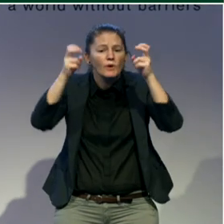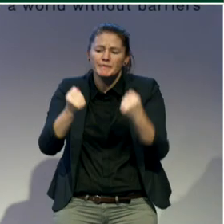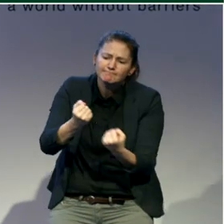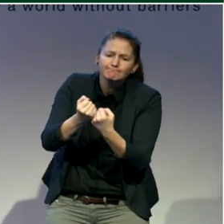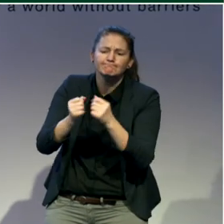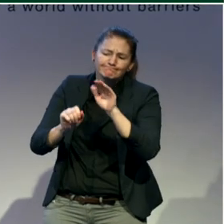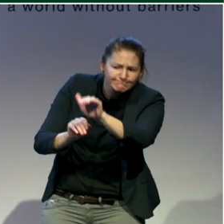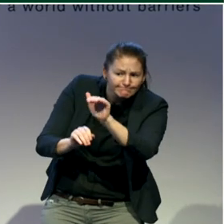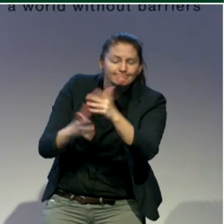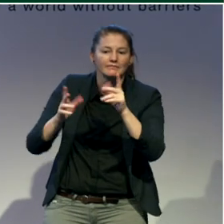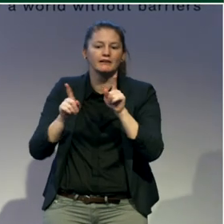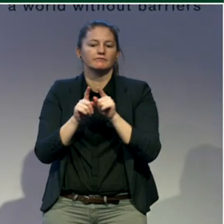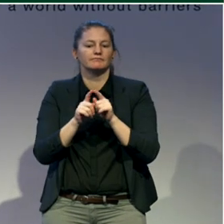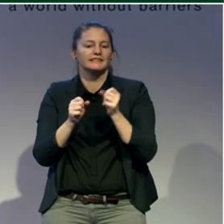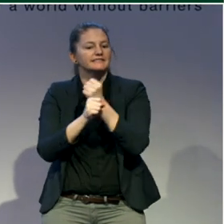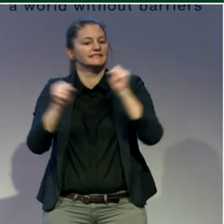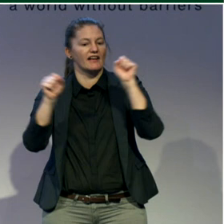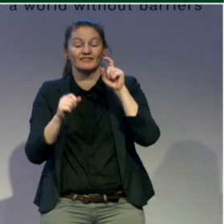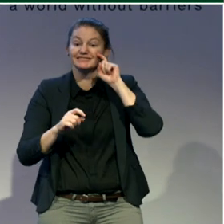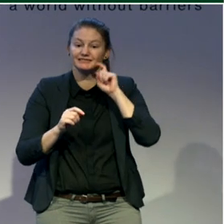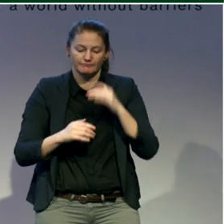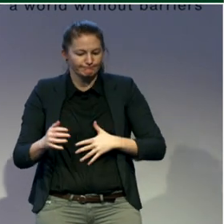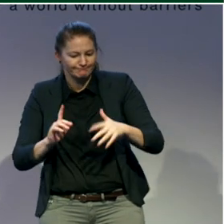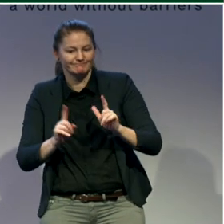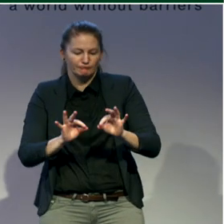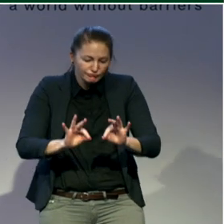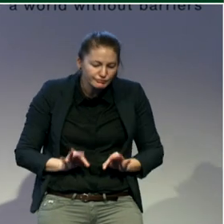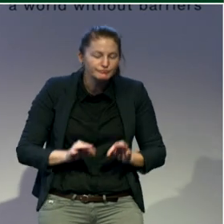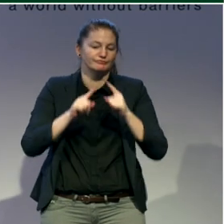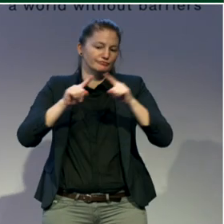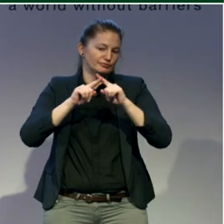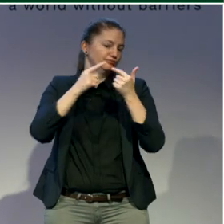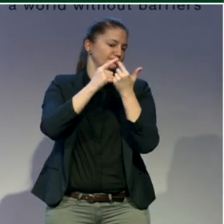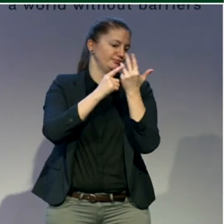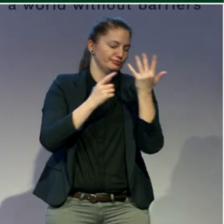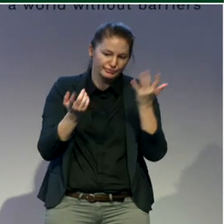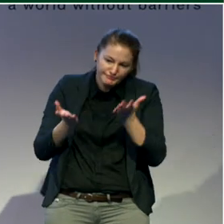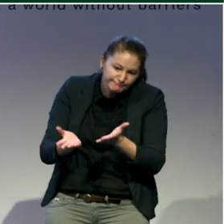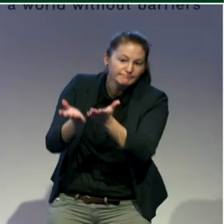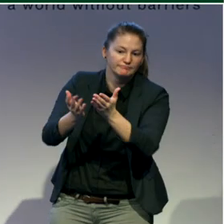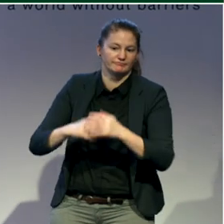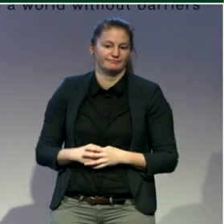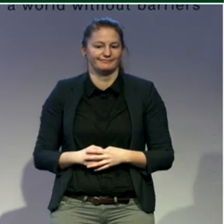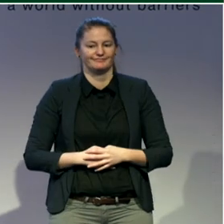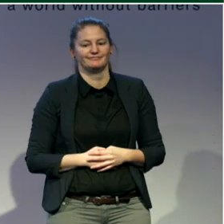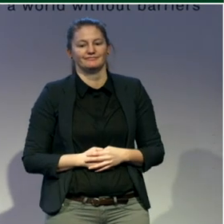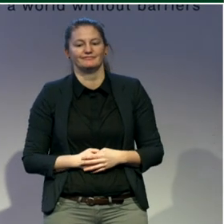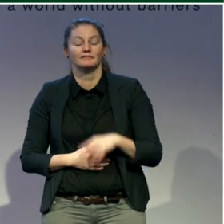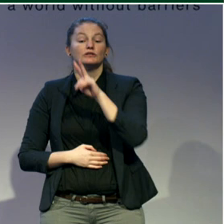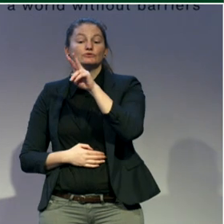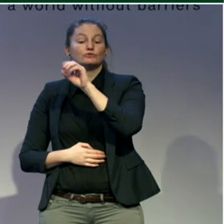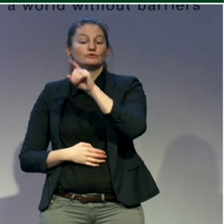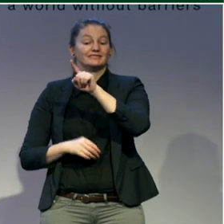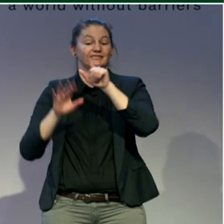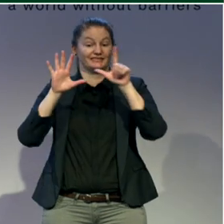From 2017 until 2018, we have provided many services, accessible services,